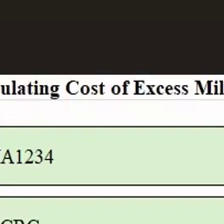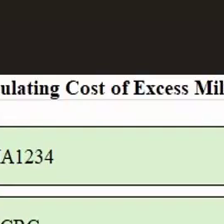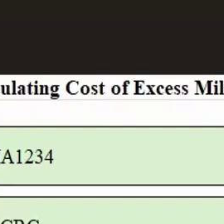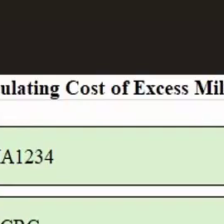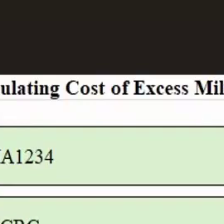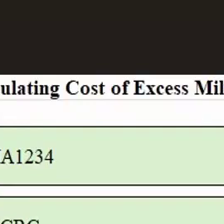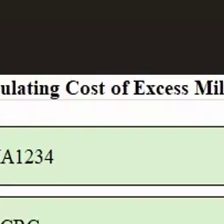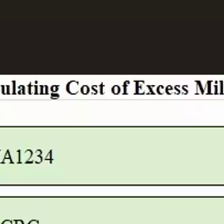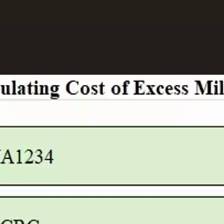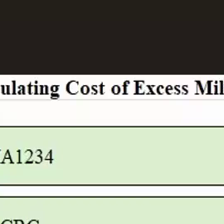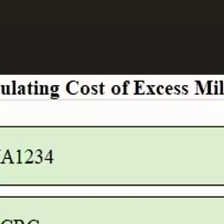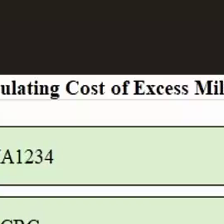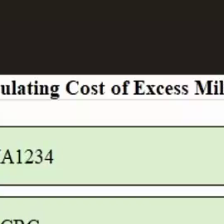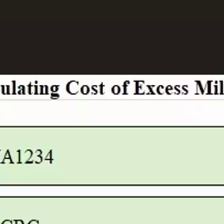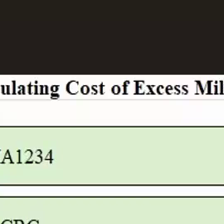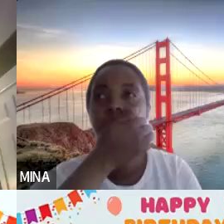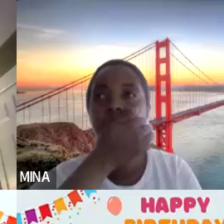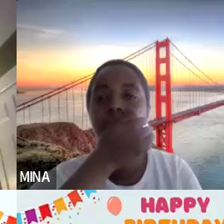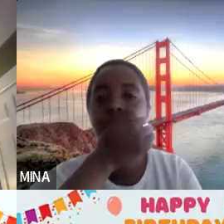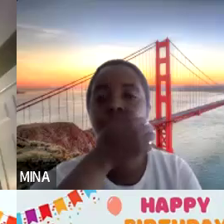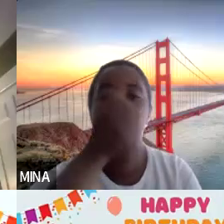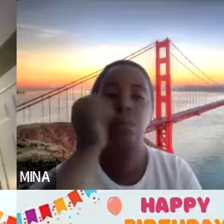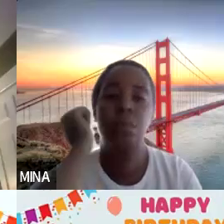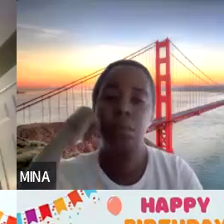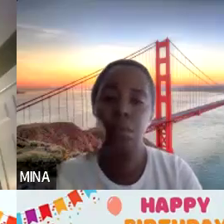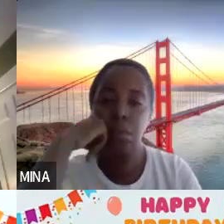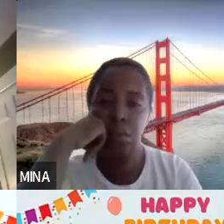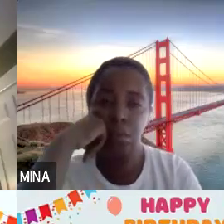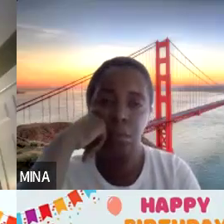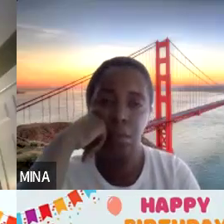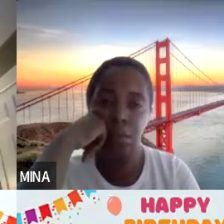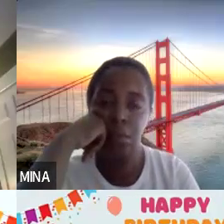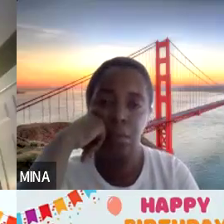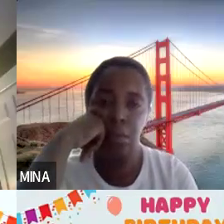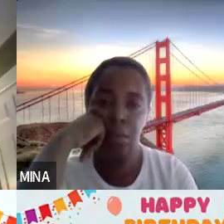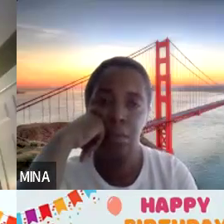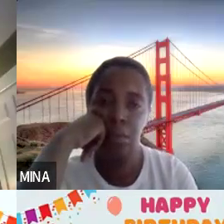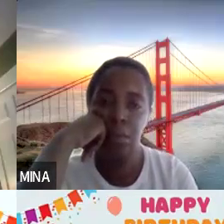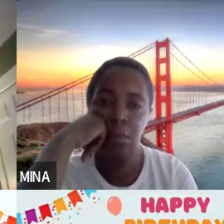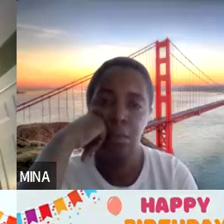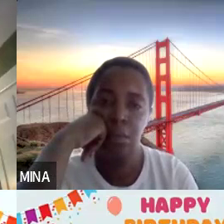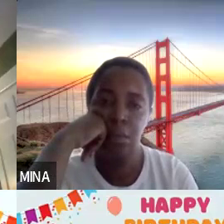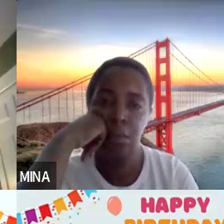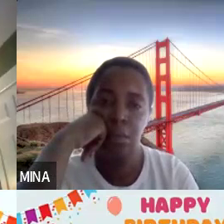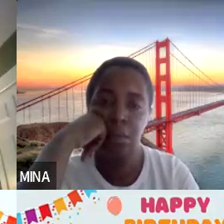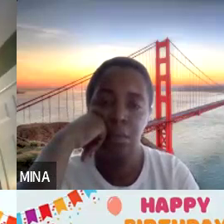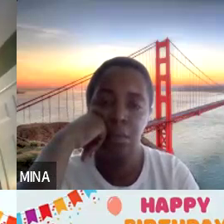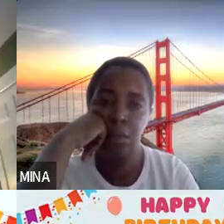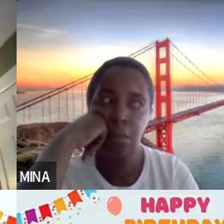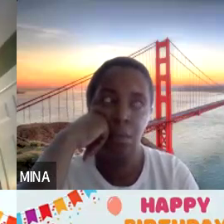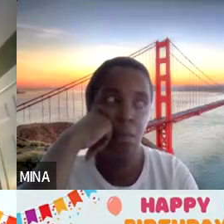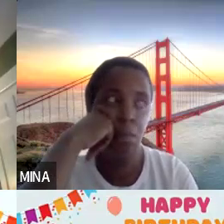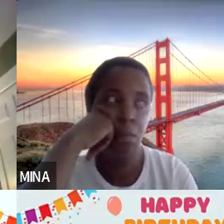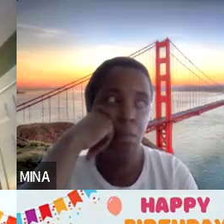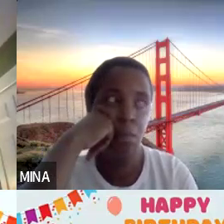Again, we will do a separate vendor forum for that. It has gone on since, oh goodness, January. We've been waiting for those directives.